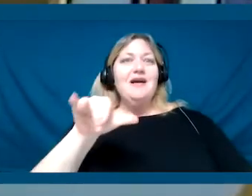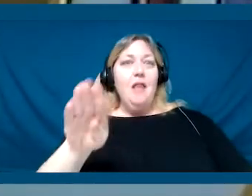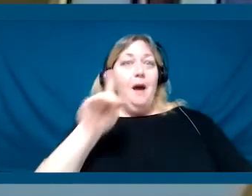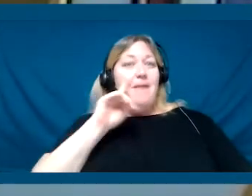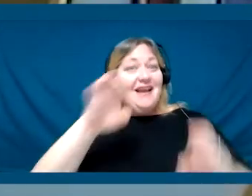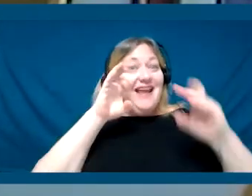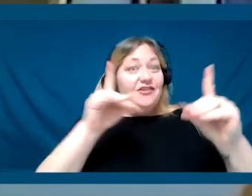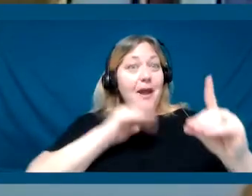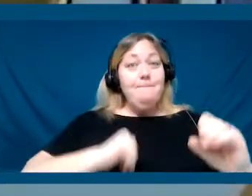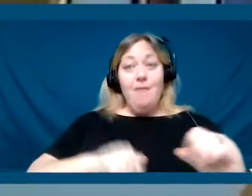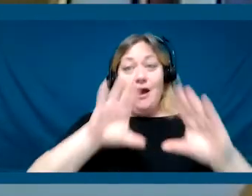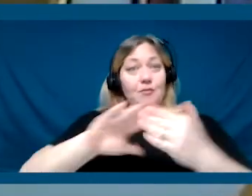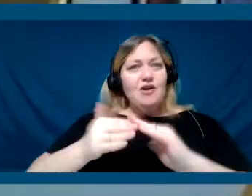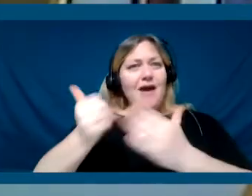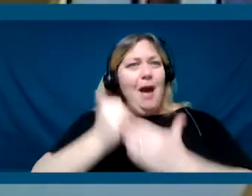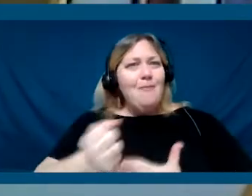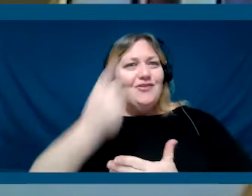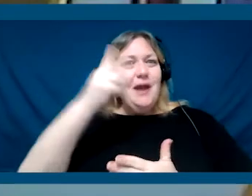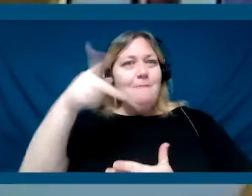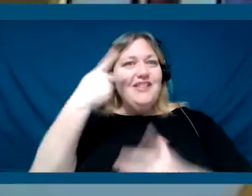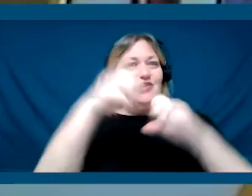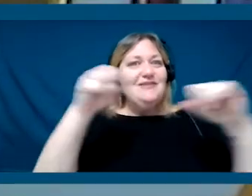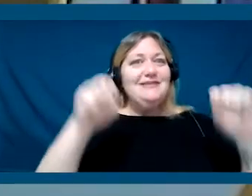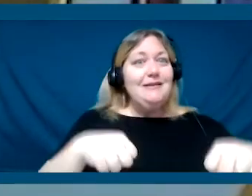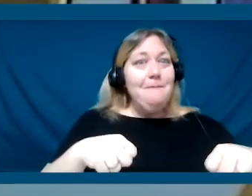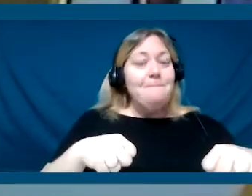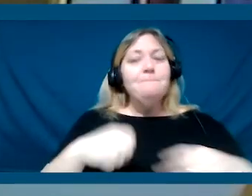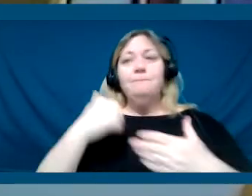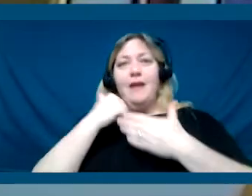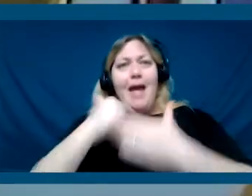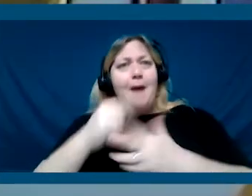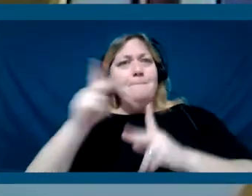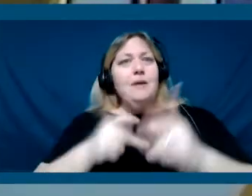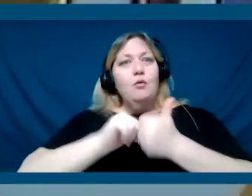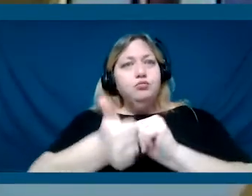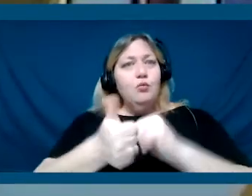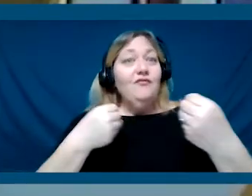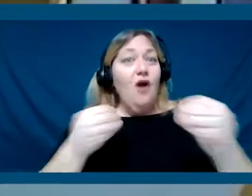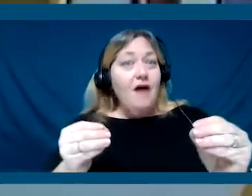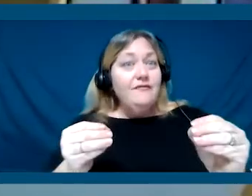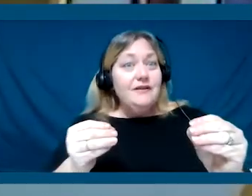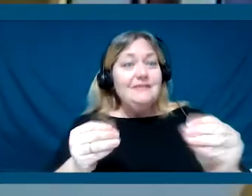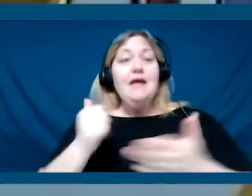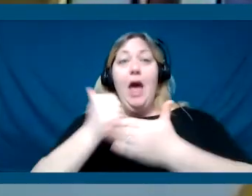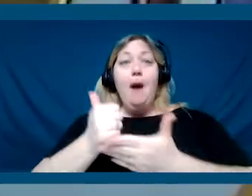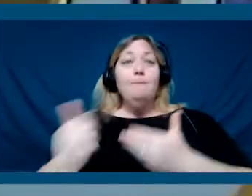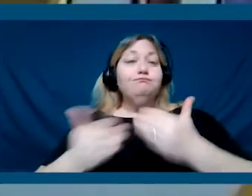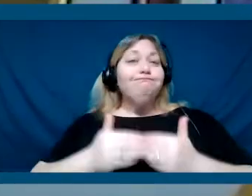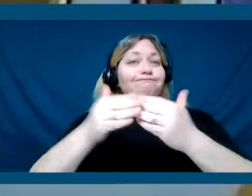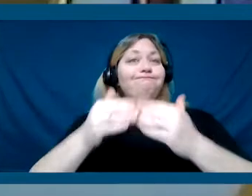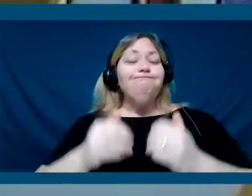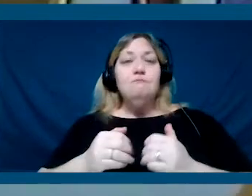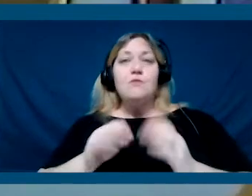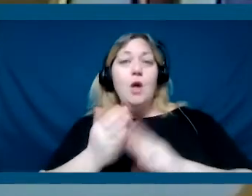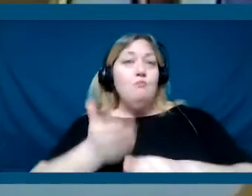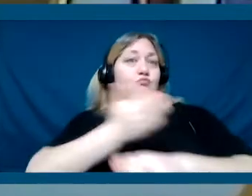my community to help understand the political system, help folks run for office, help build their resumes. I wanted